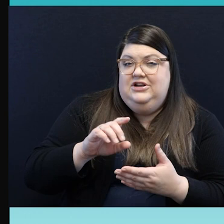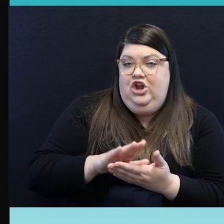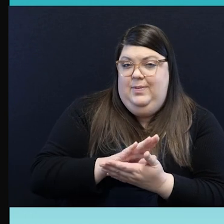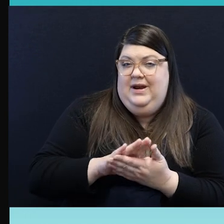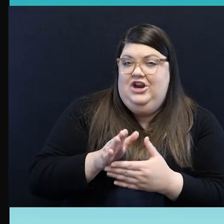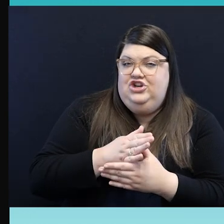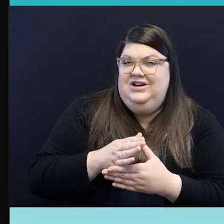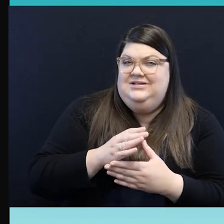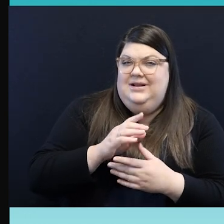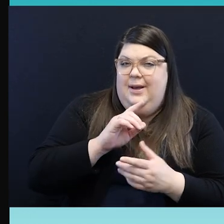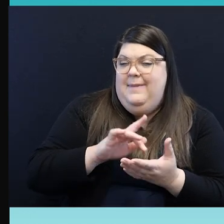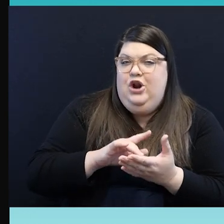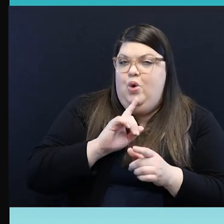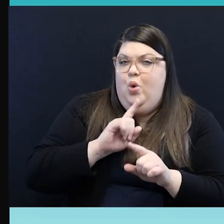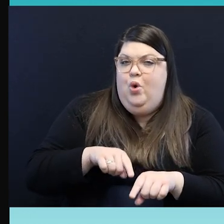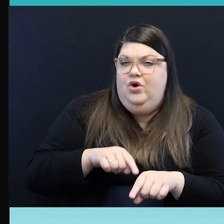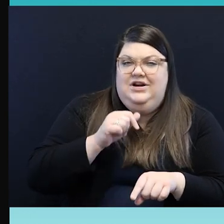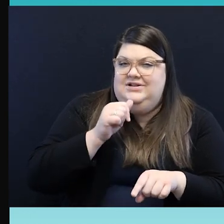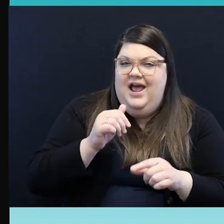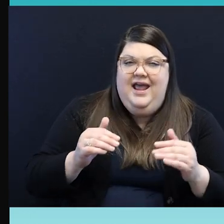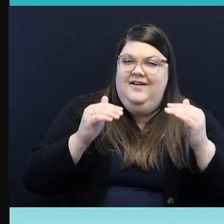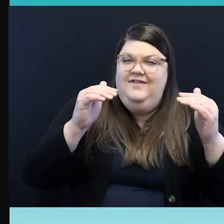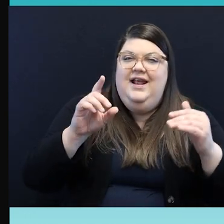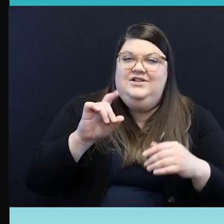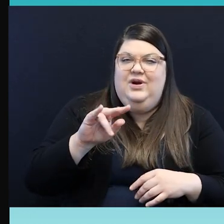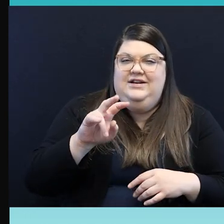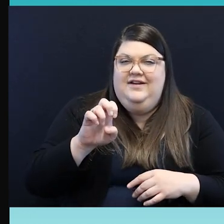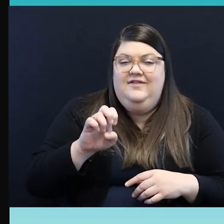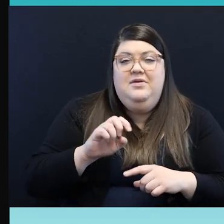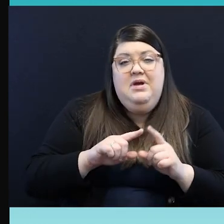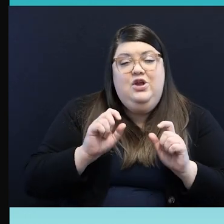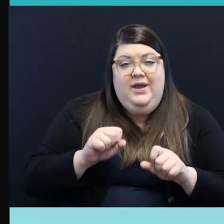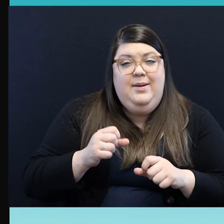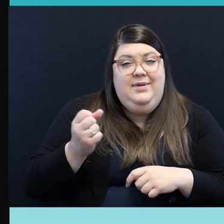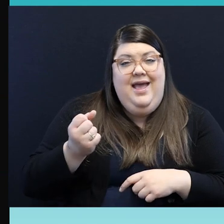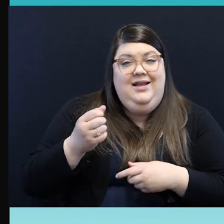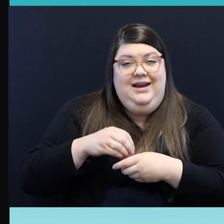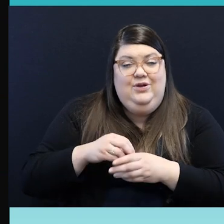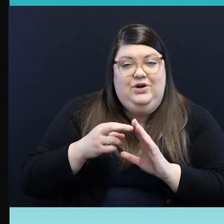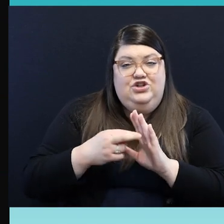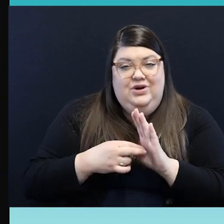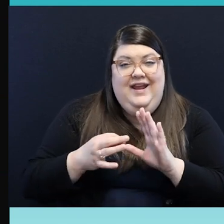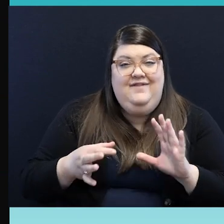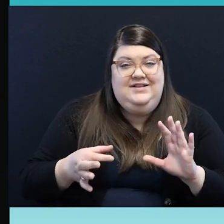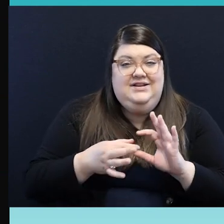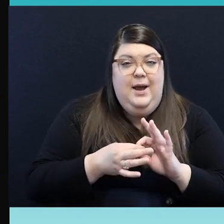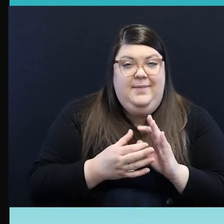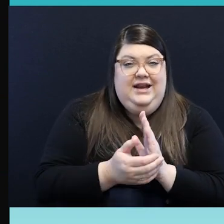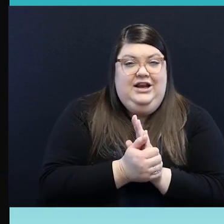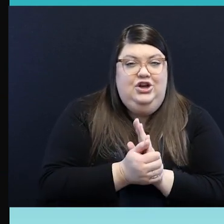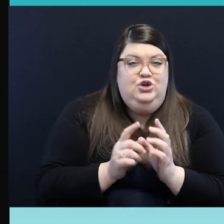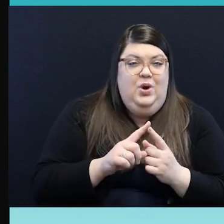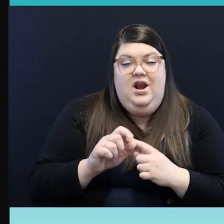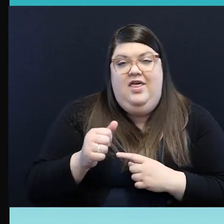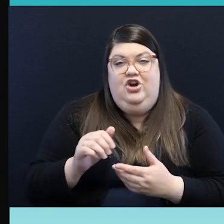is a medical order. It's not considered an advanced directive. It can be held within the registry if it accompanies another